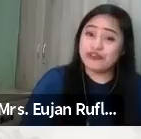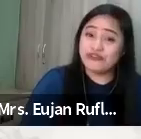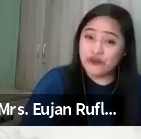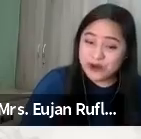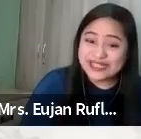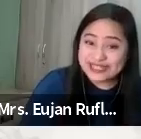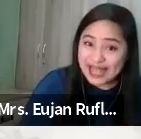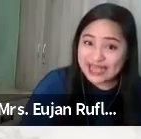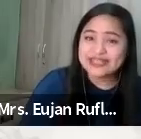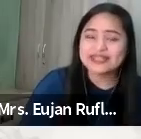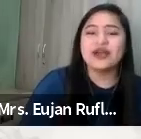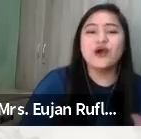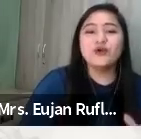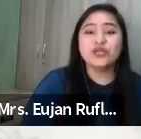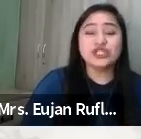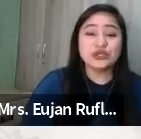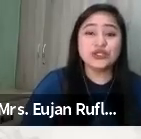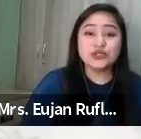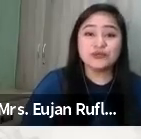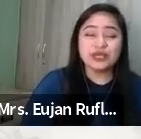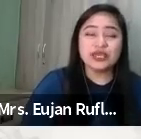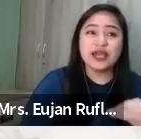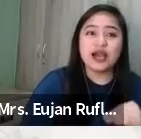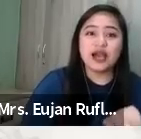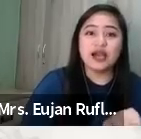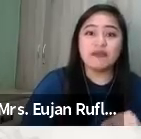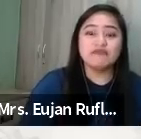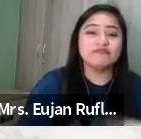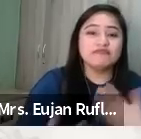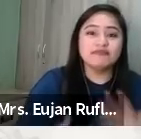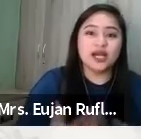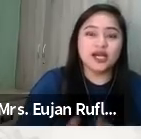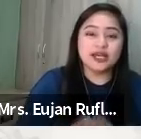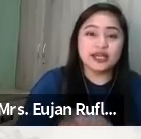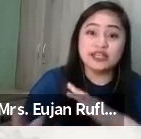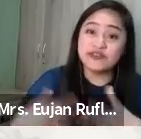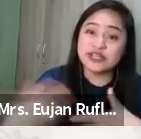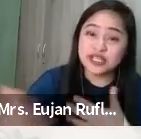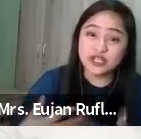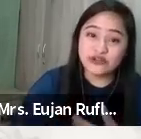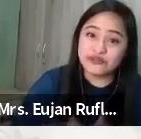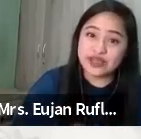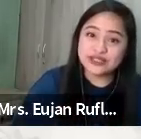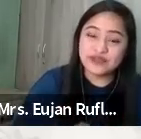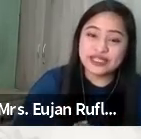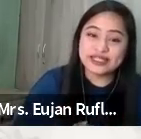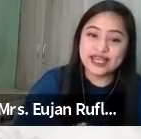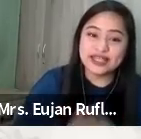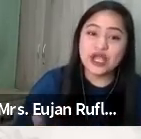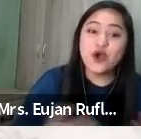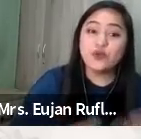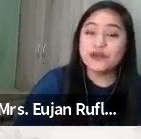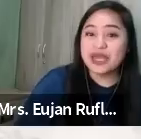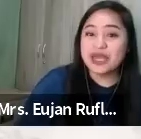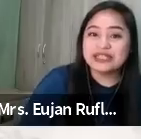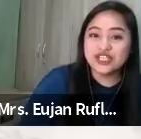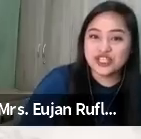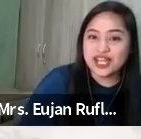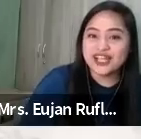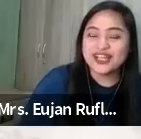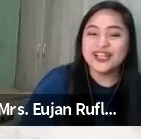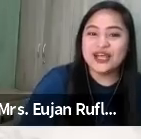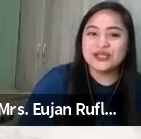the performance tasks, which used to be in a physical or face-to-face setting, were